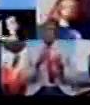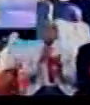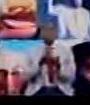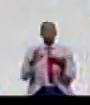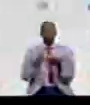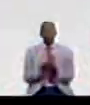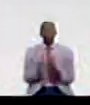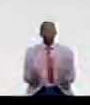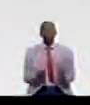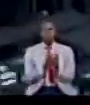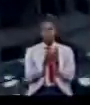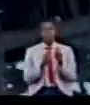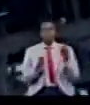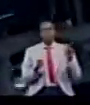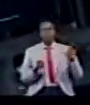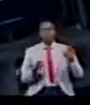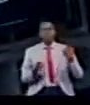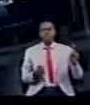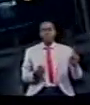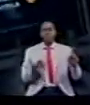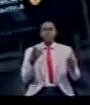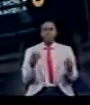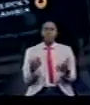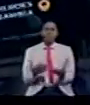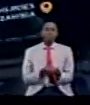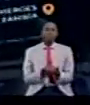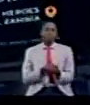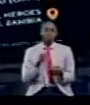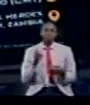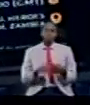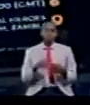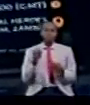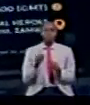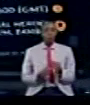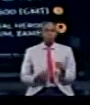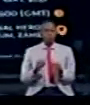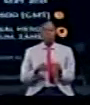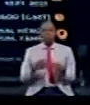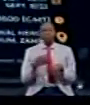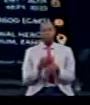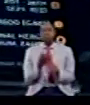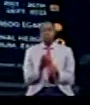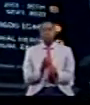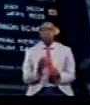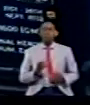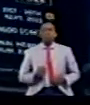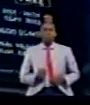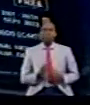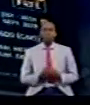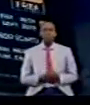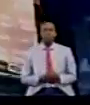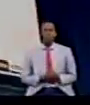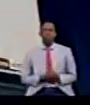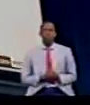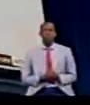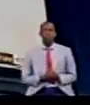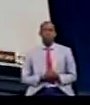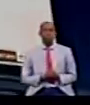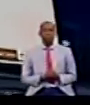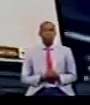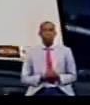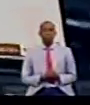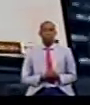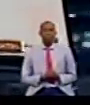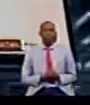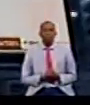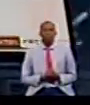us, assisting us, financing this project. And God did not allow this project to become an